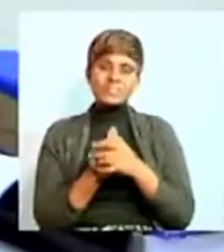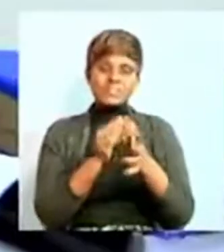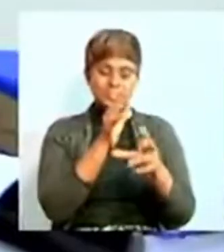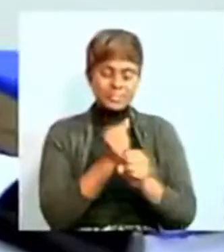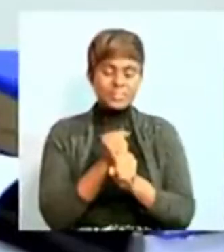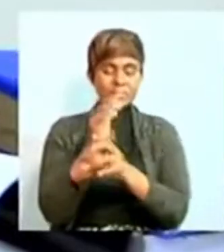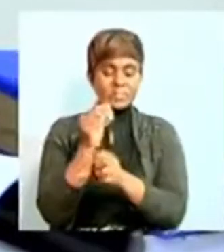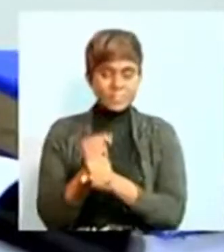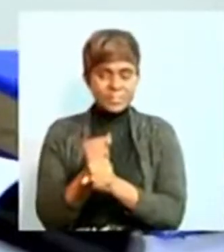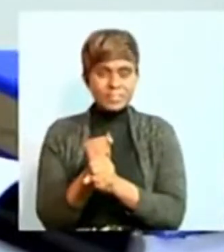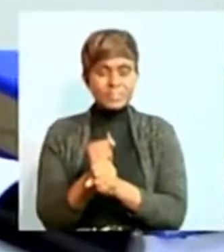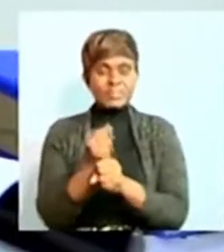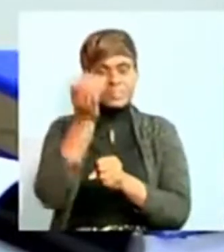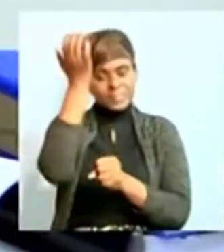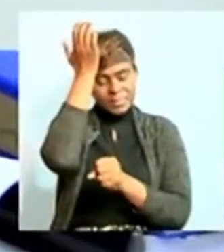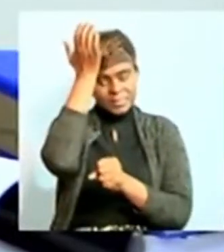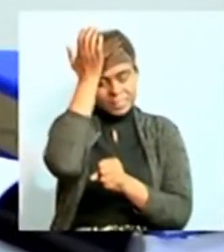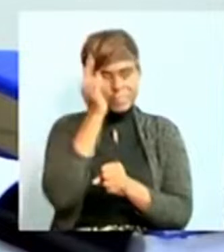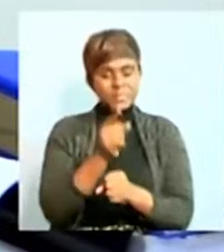recipient date.